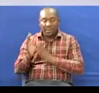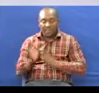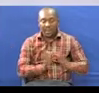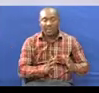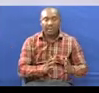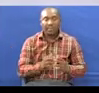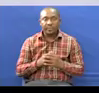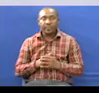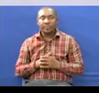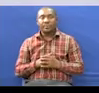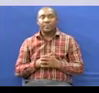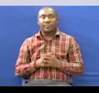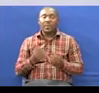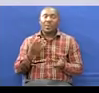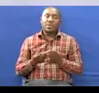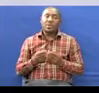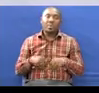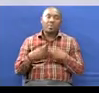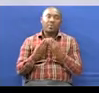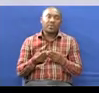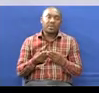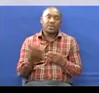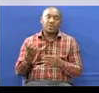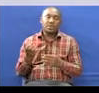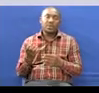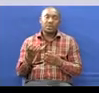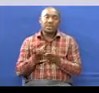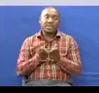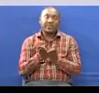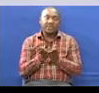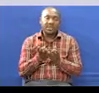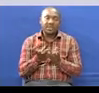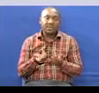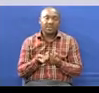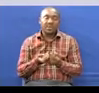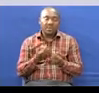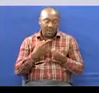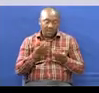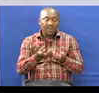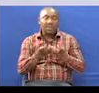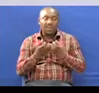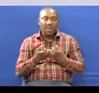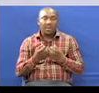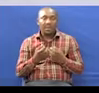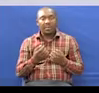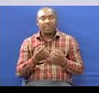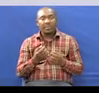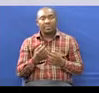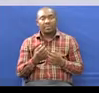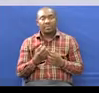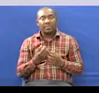help in planning. So it can be planning in whether providing the social services needed by the